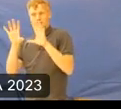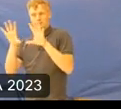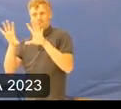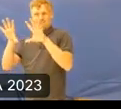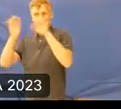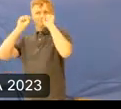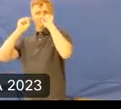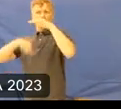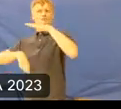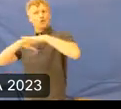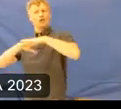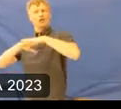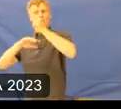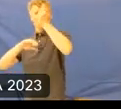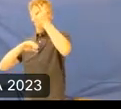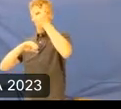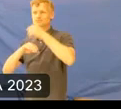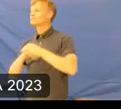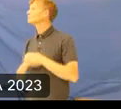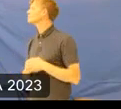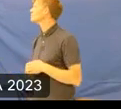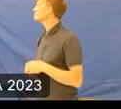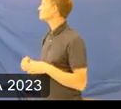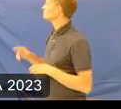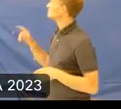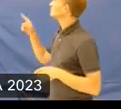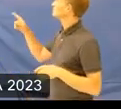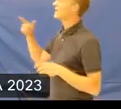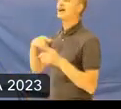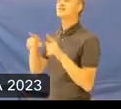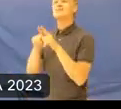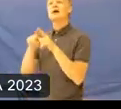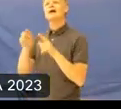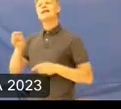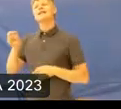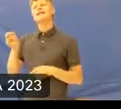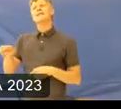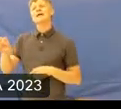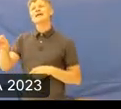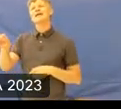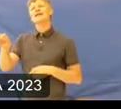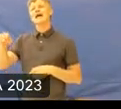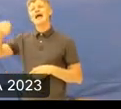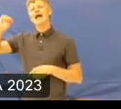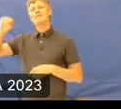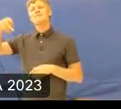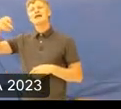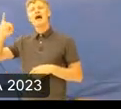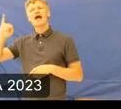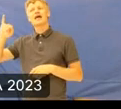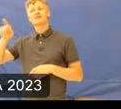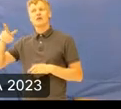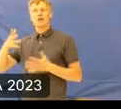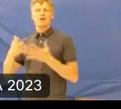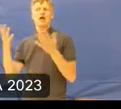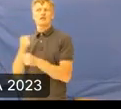my colleagues in the Nijmegen Institute for Psycholinguistics have done a lot of work on speech production and the inbuilt